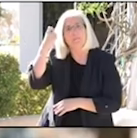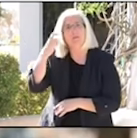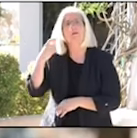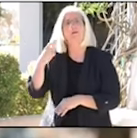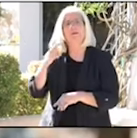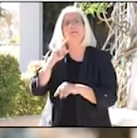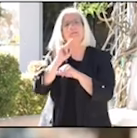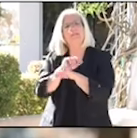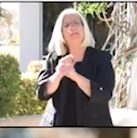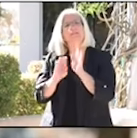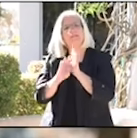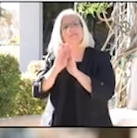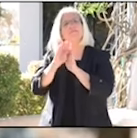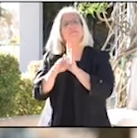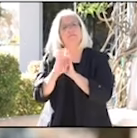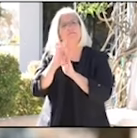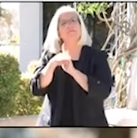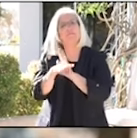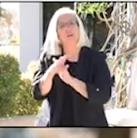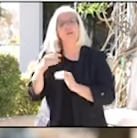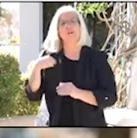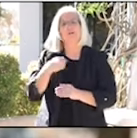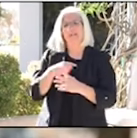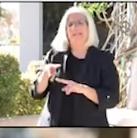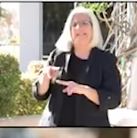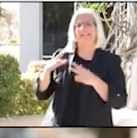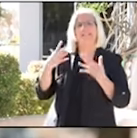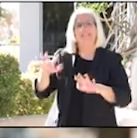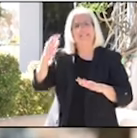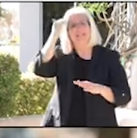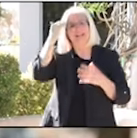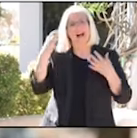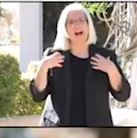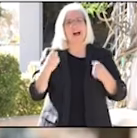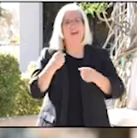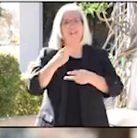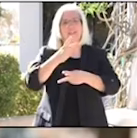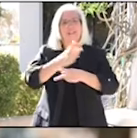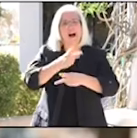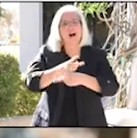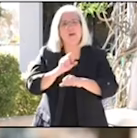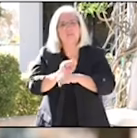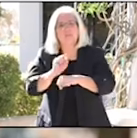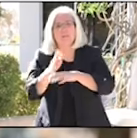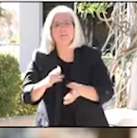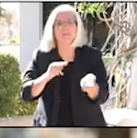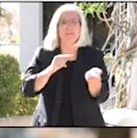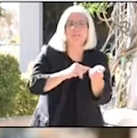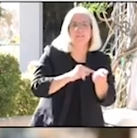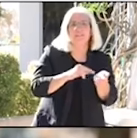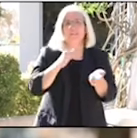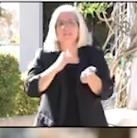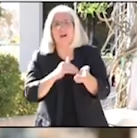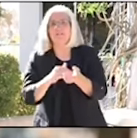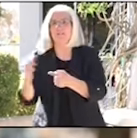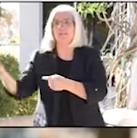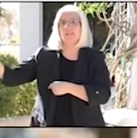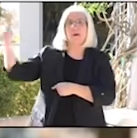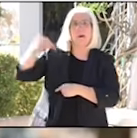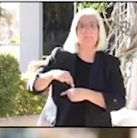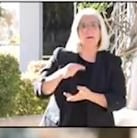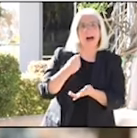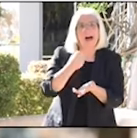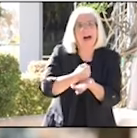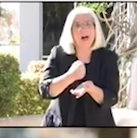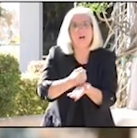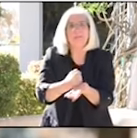would be healthcare workers, travelers from other parts of the country that could come in and help if we needed. And right now, as you know, every part of the